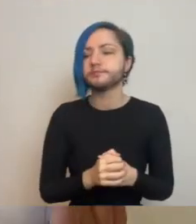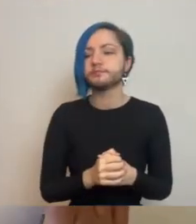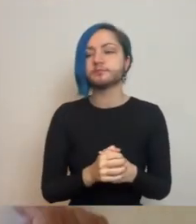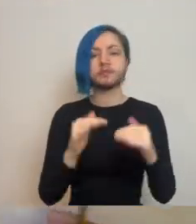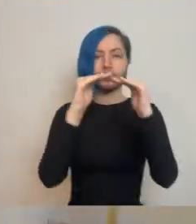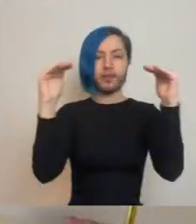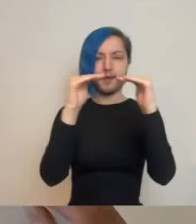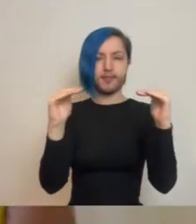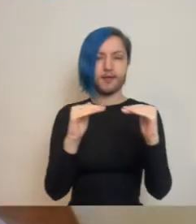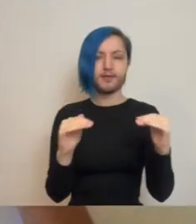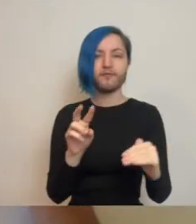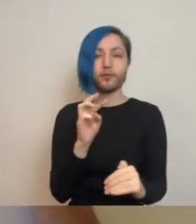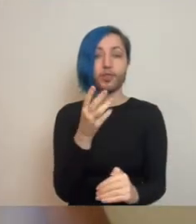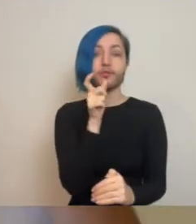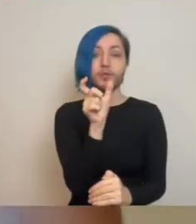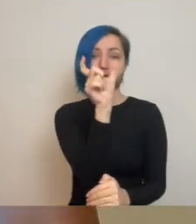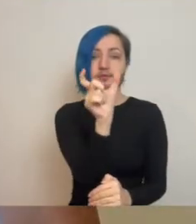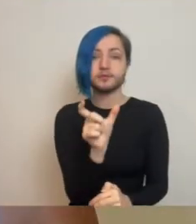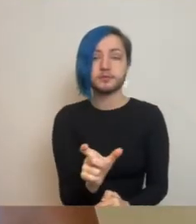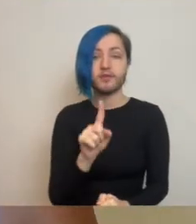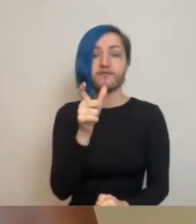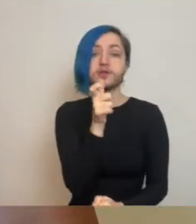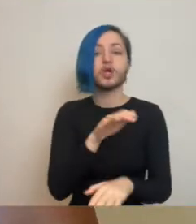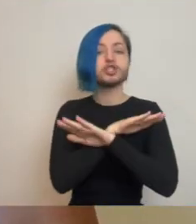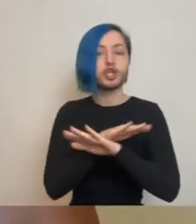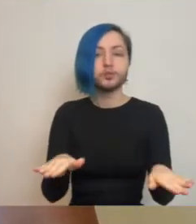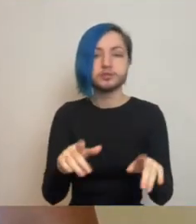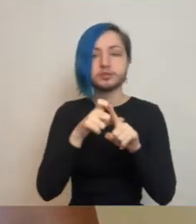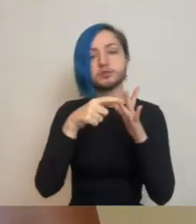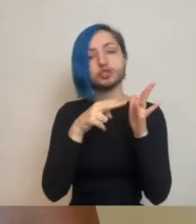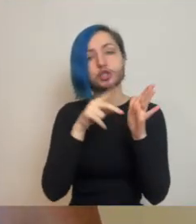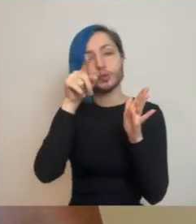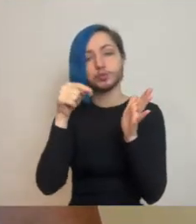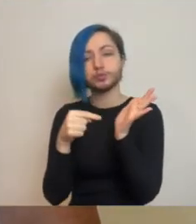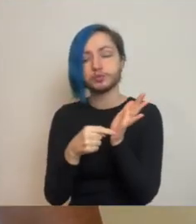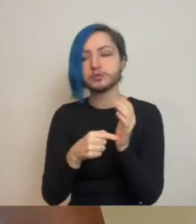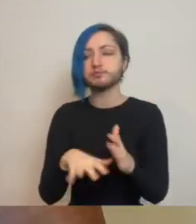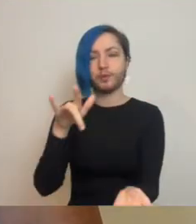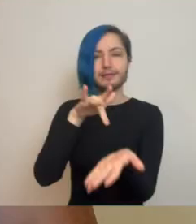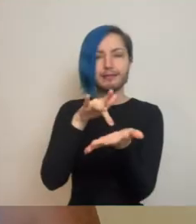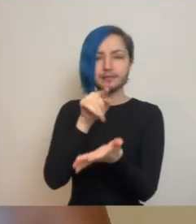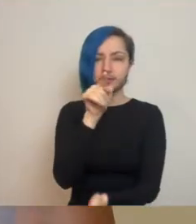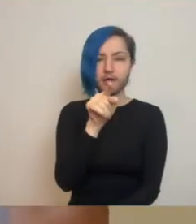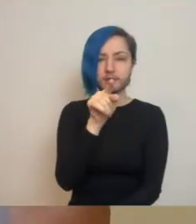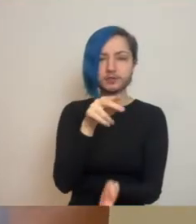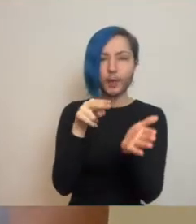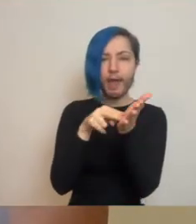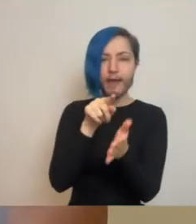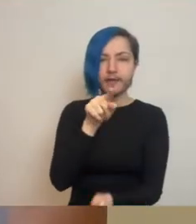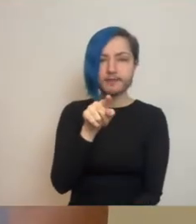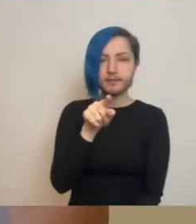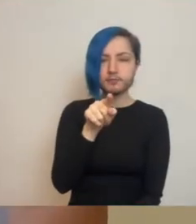So I've got 3 lines. The first word would be don't, so that's the centre. So I want the